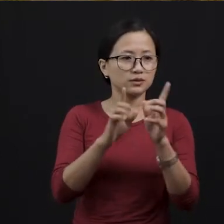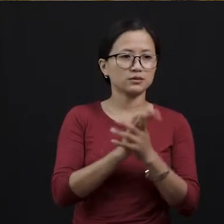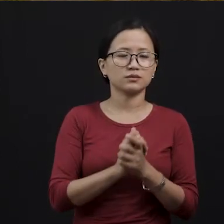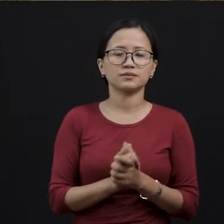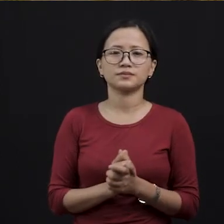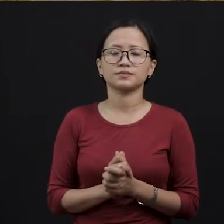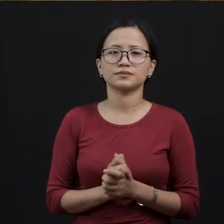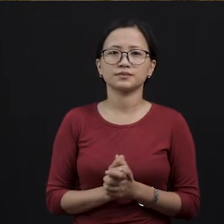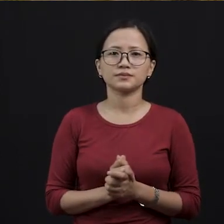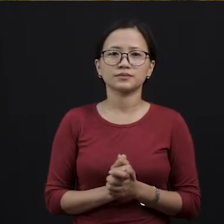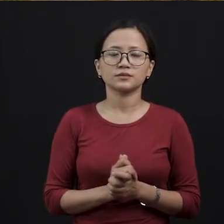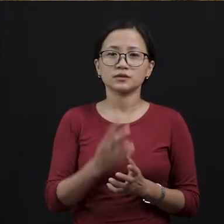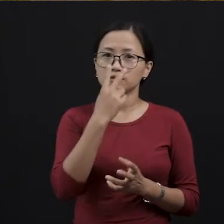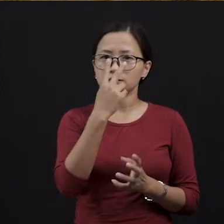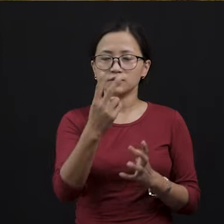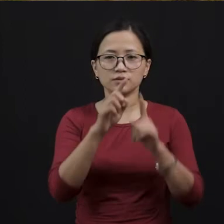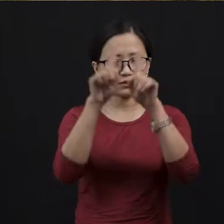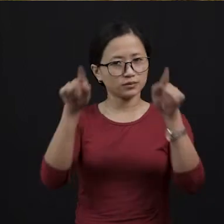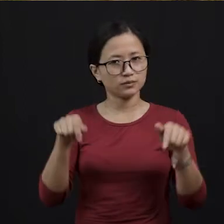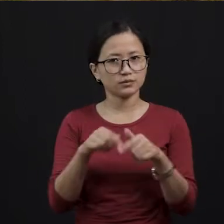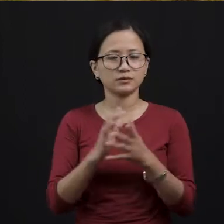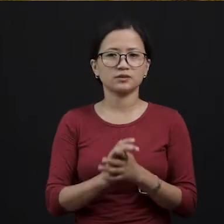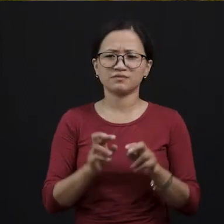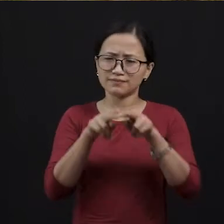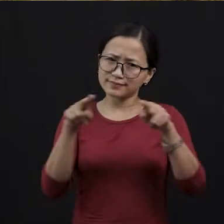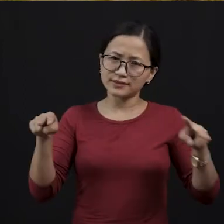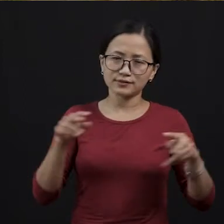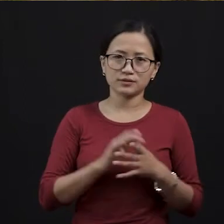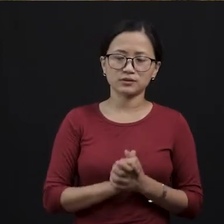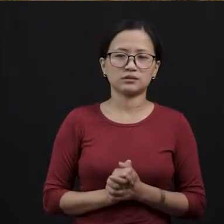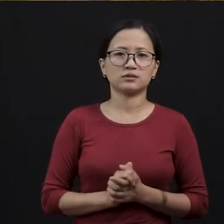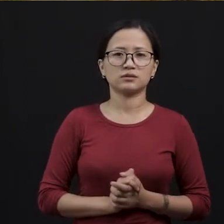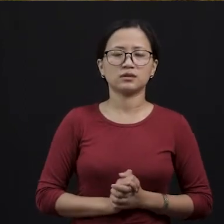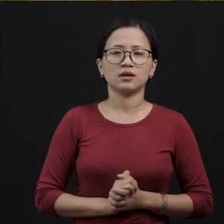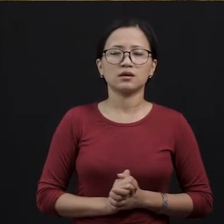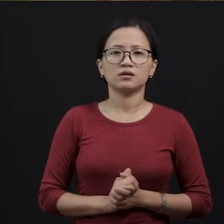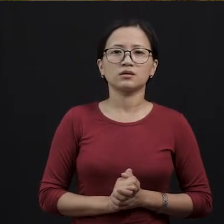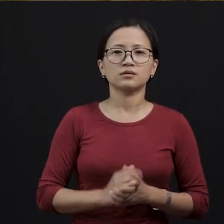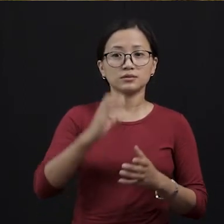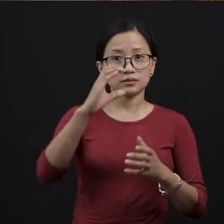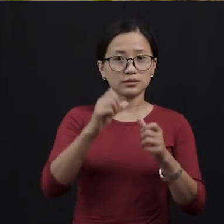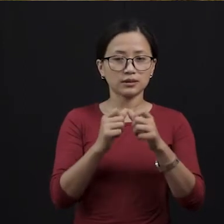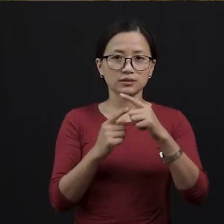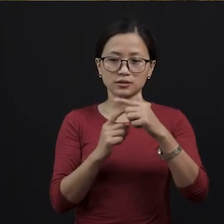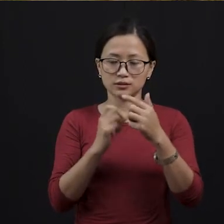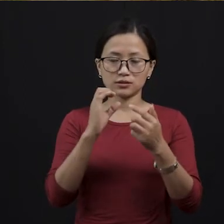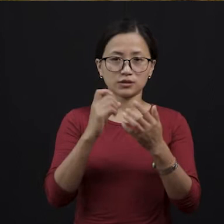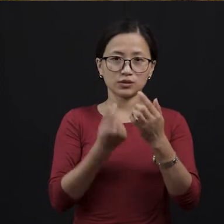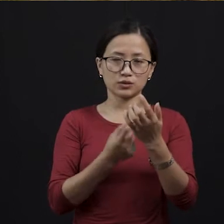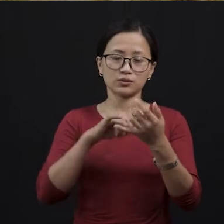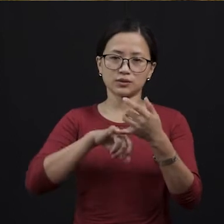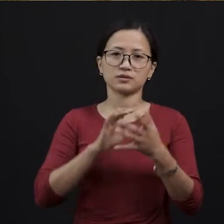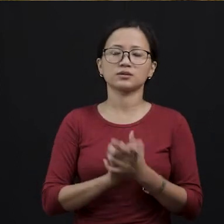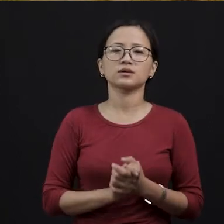see, even the desert plants are so different, right? These are the cacti, okay, these are